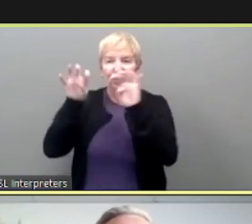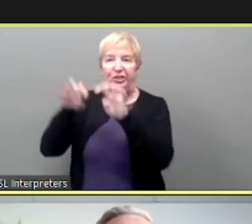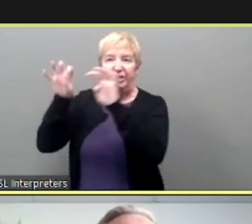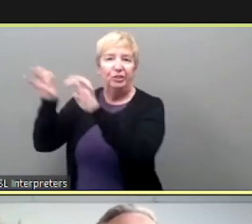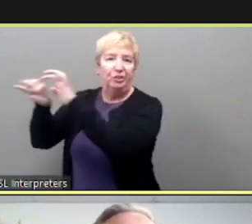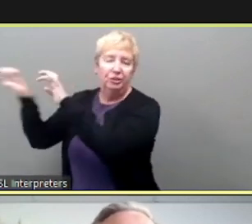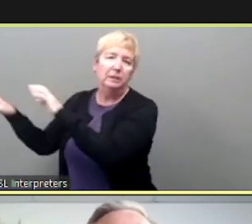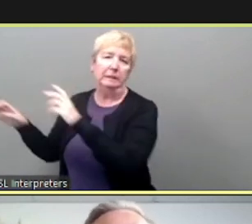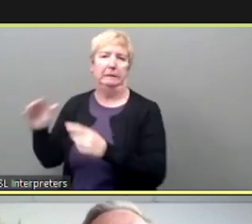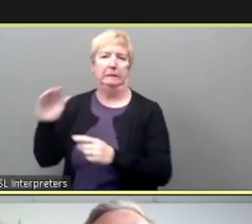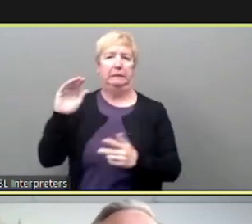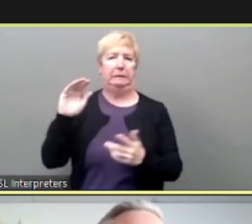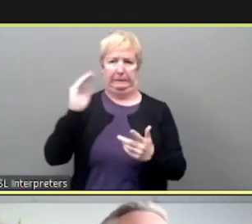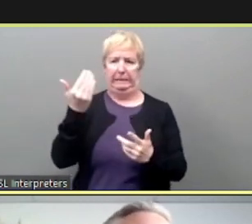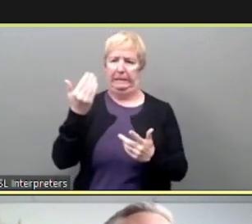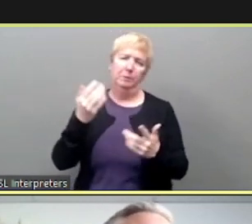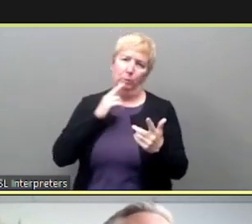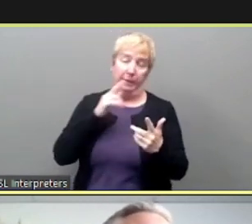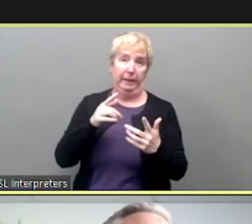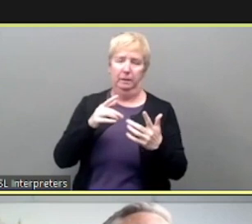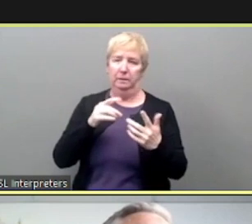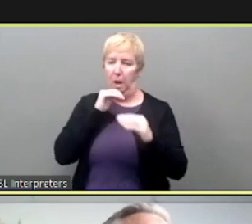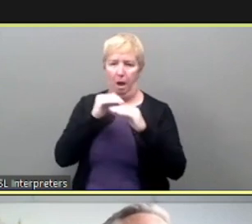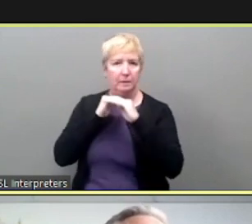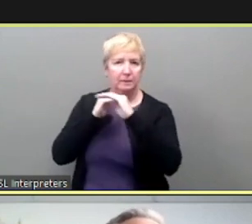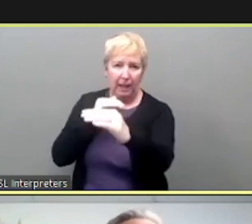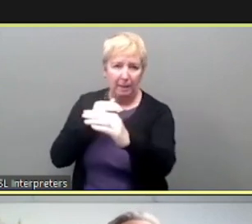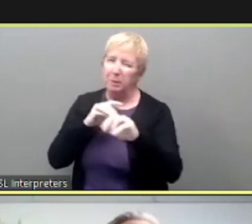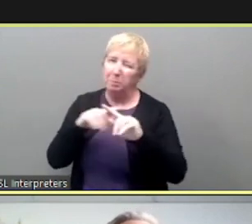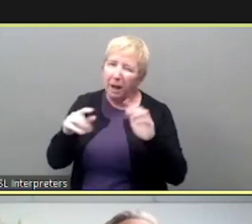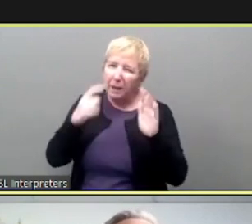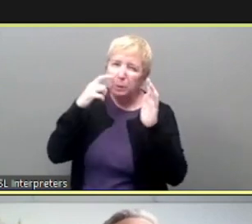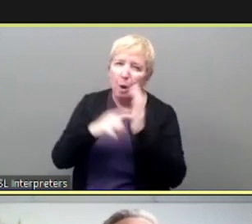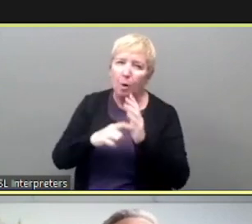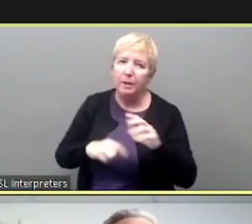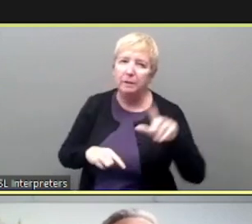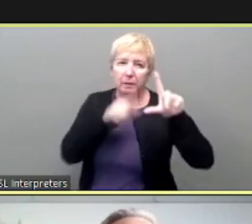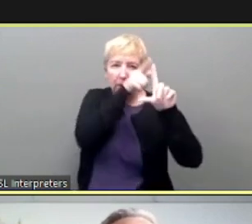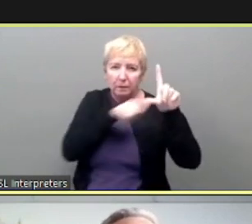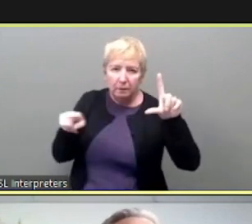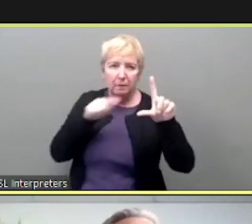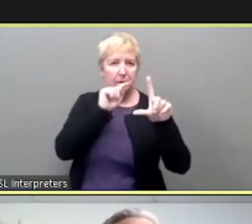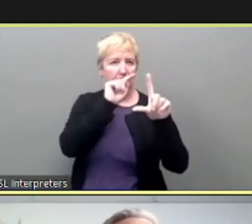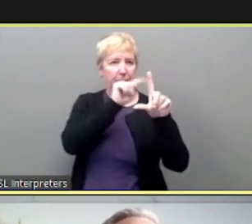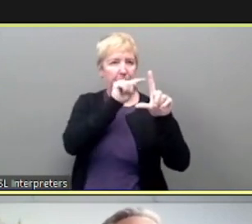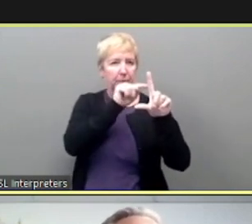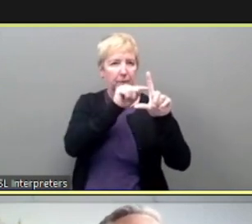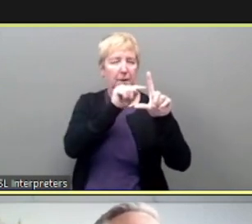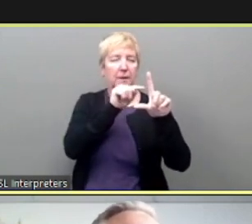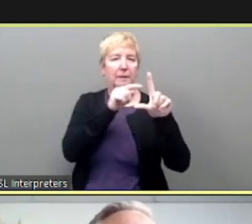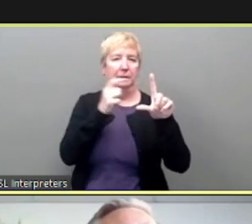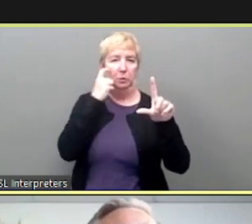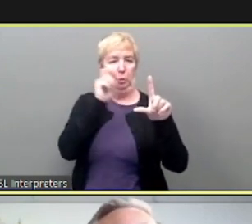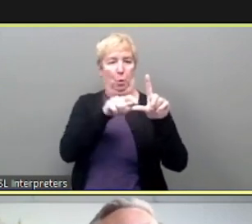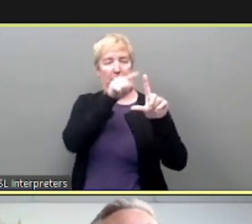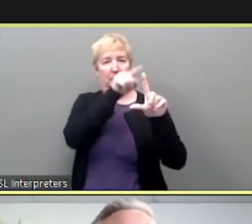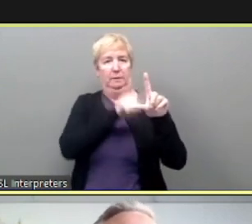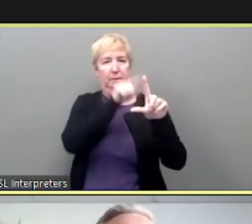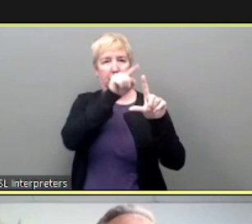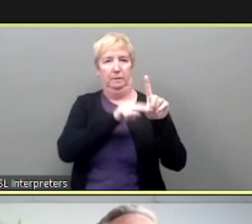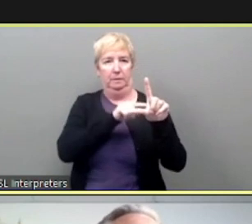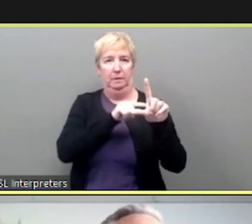like a lot of instability. But if you go over to the left side of the graph, and maybe Brianna, you can point to that y-axis, you can see